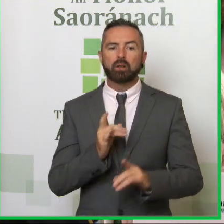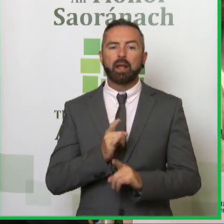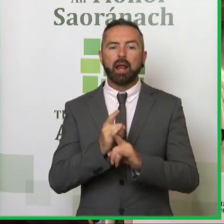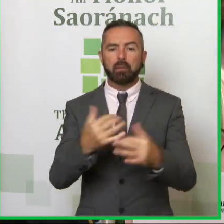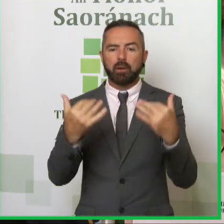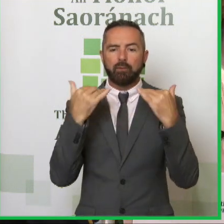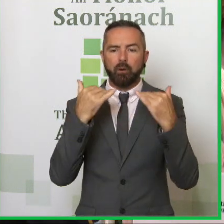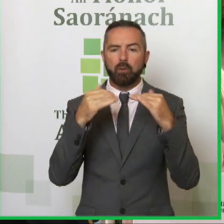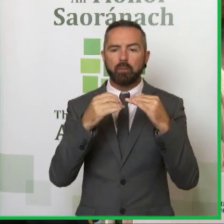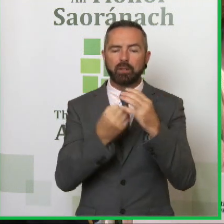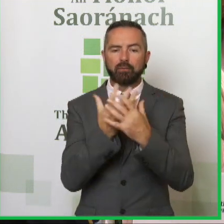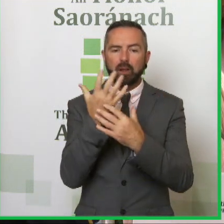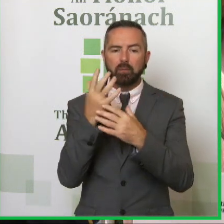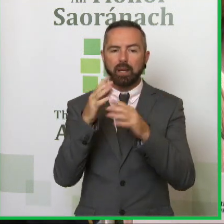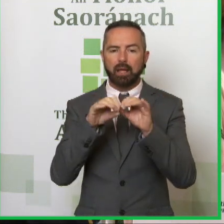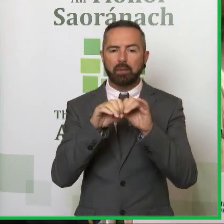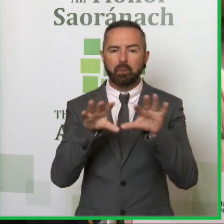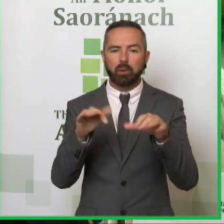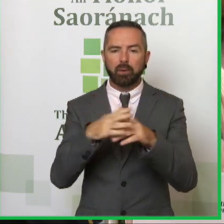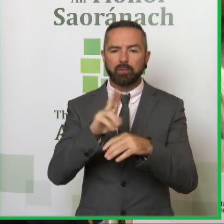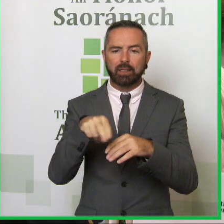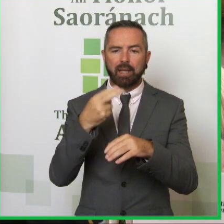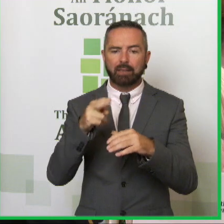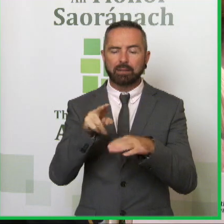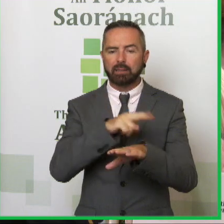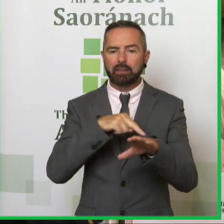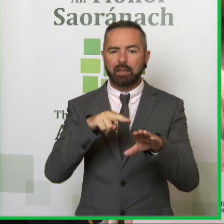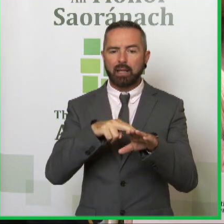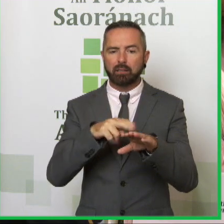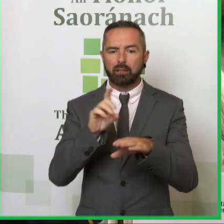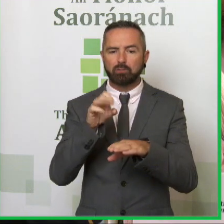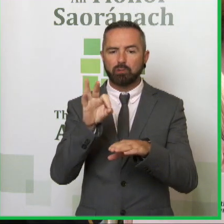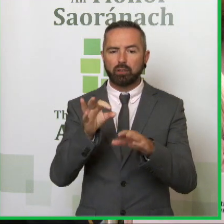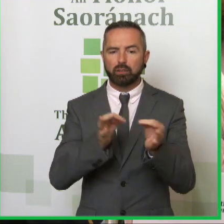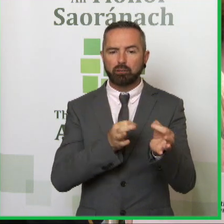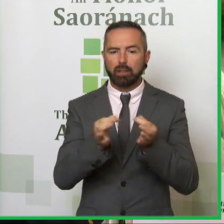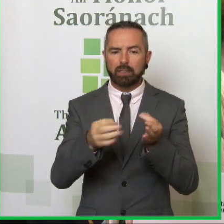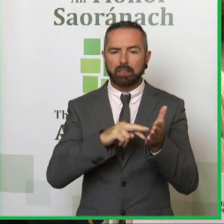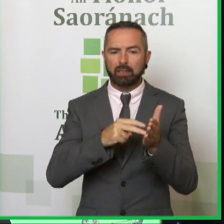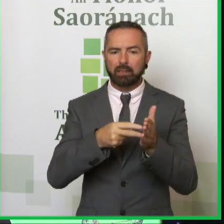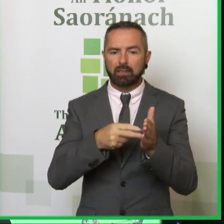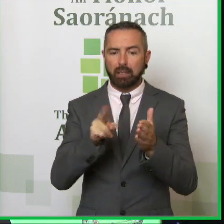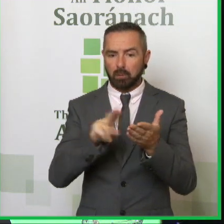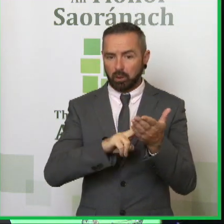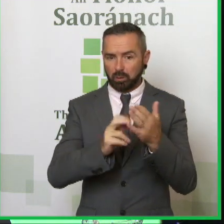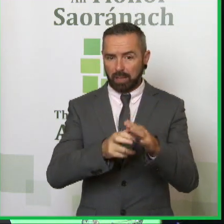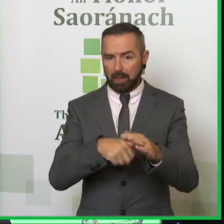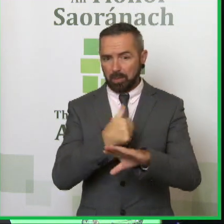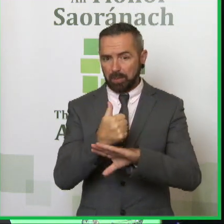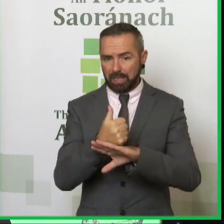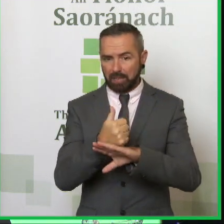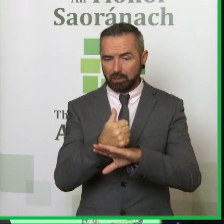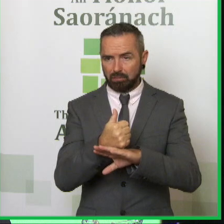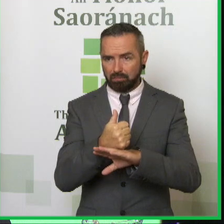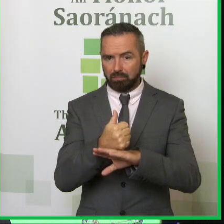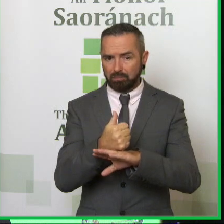deployment of the next national drug strategy. Can we go for implementation instead of deployment? Just the usual terminology. Implementation